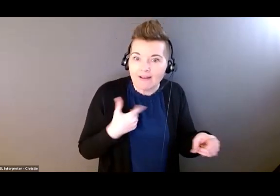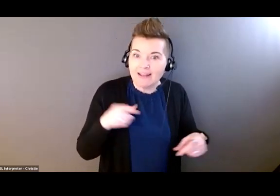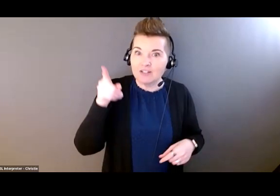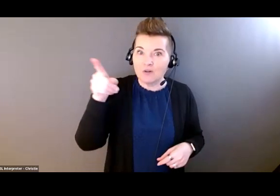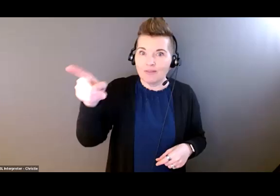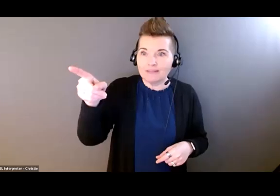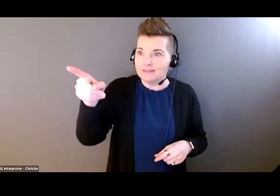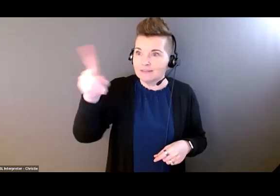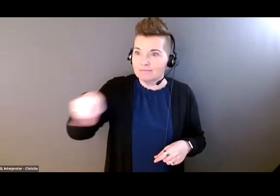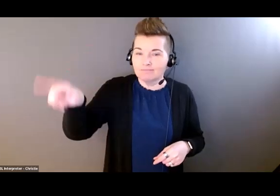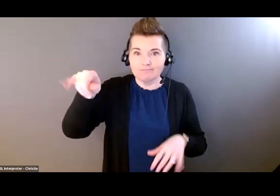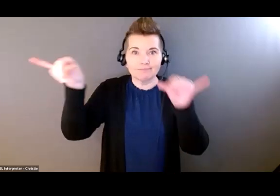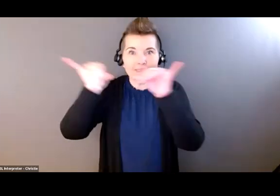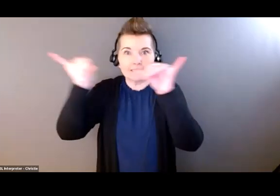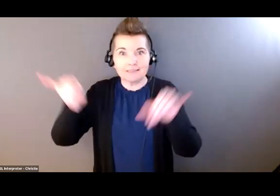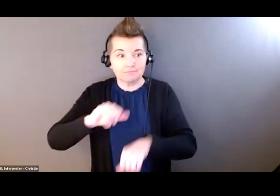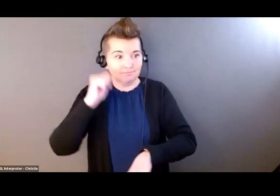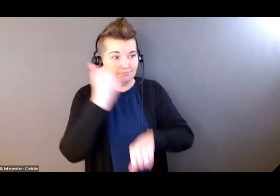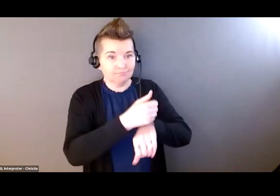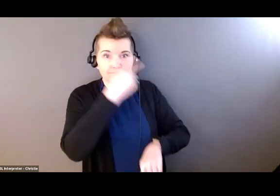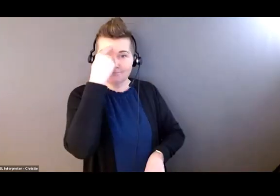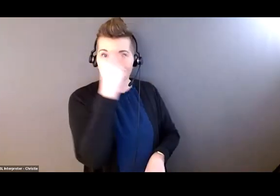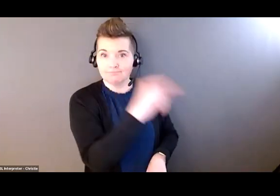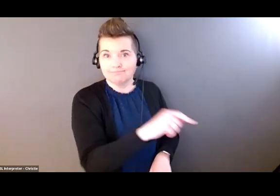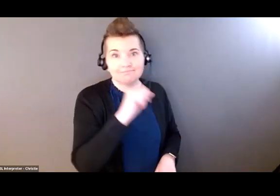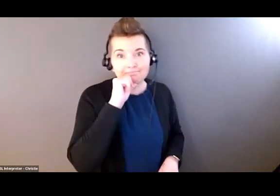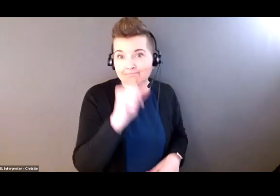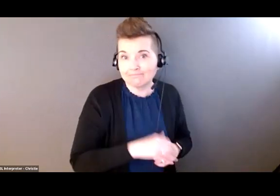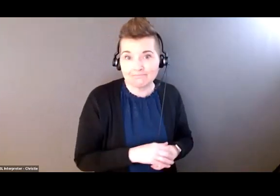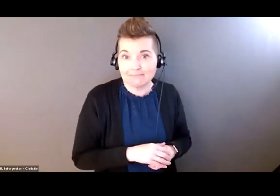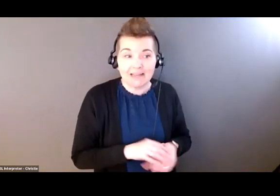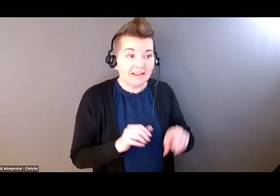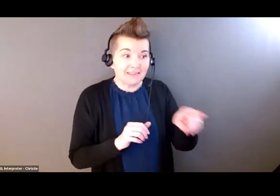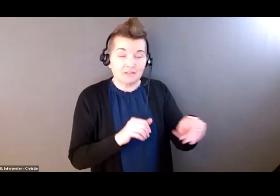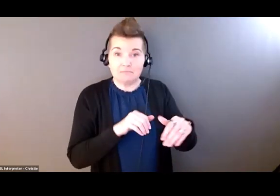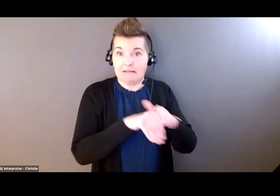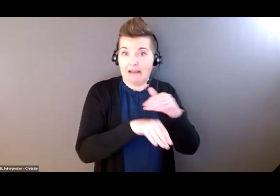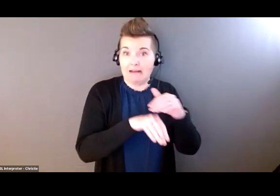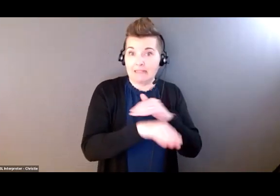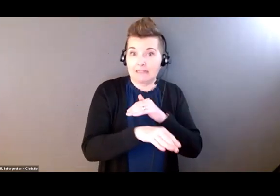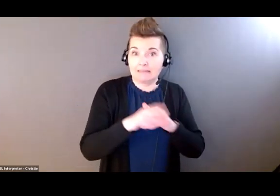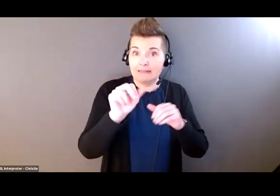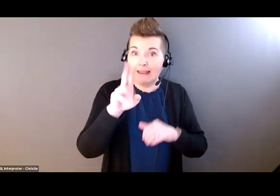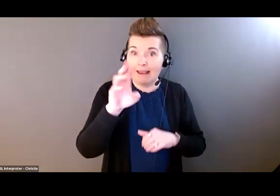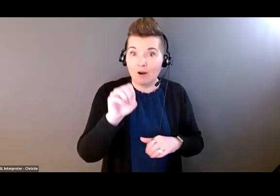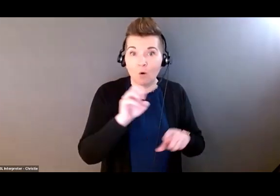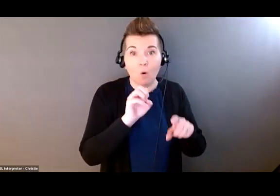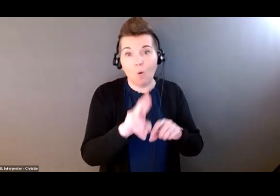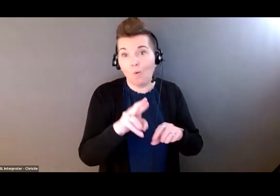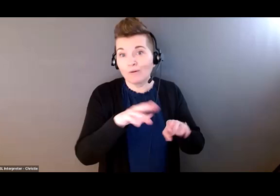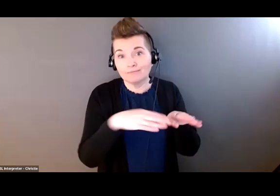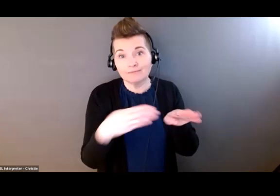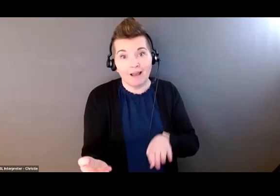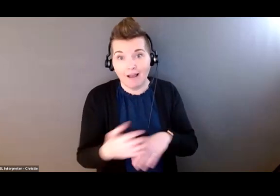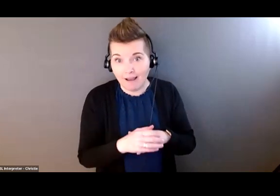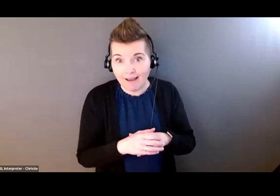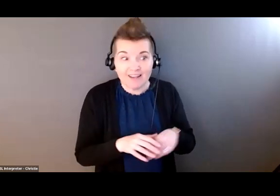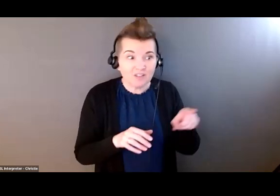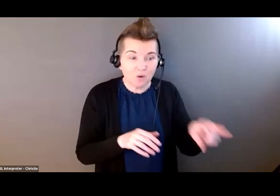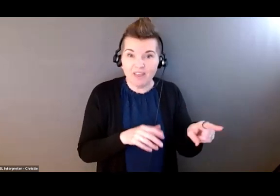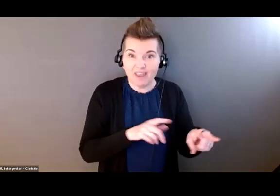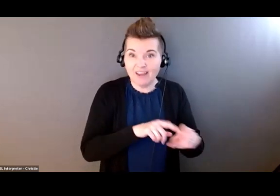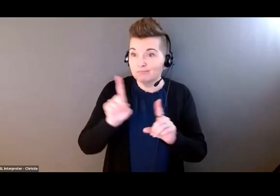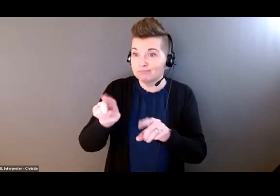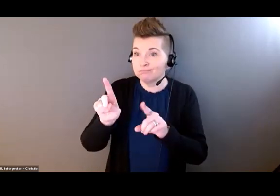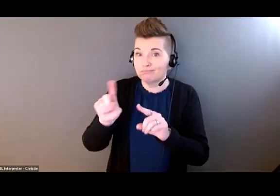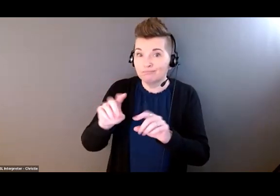them water. The social determinants of health aren't background context for this population. They're the difference between accessing